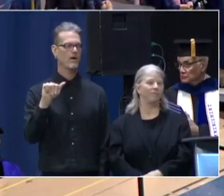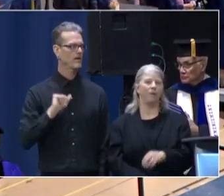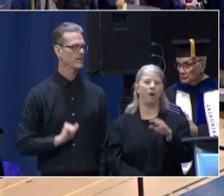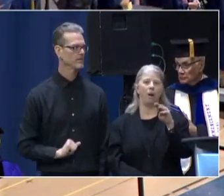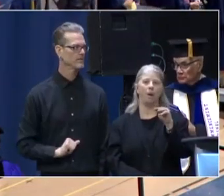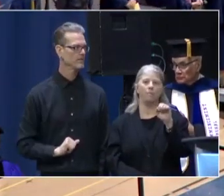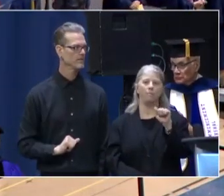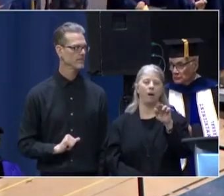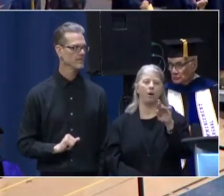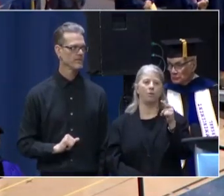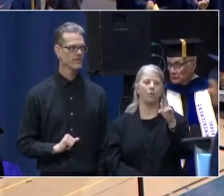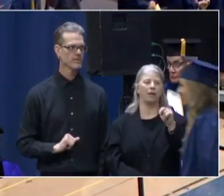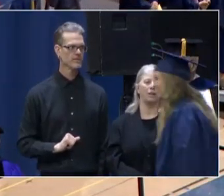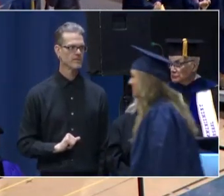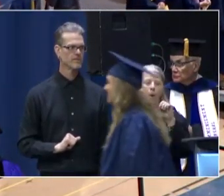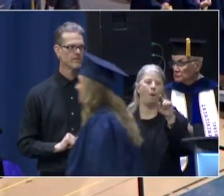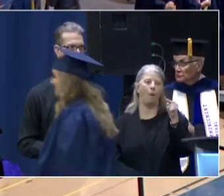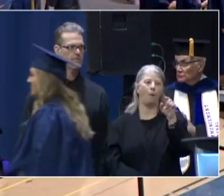Margaret O'Connor.